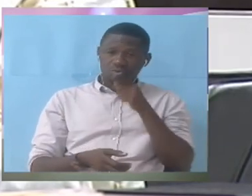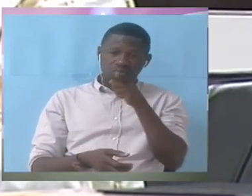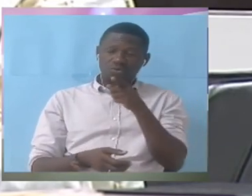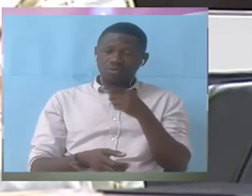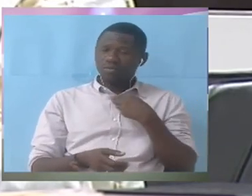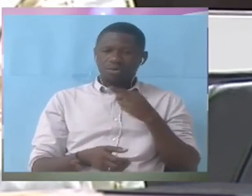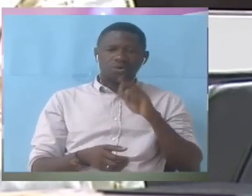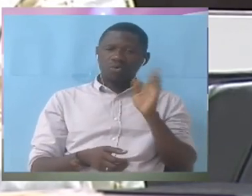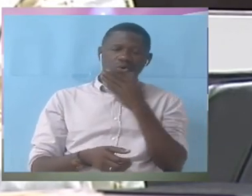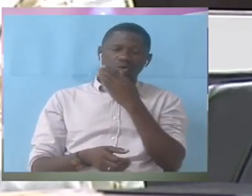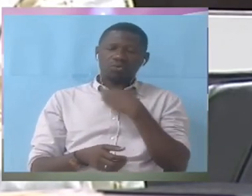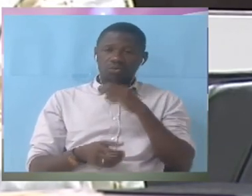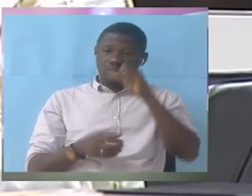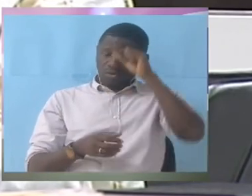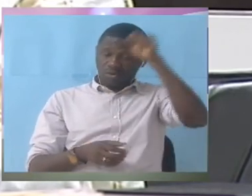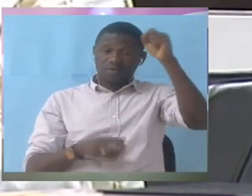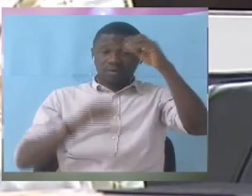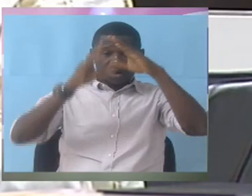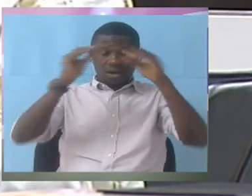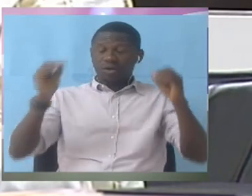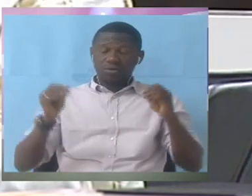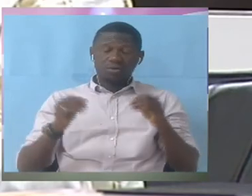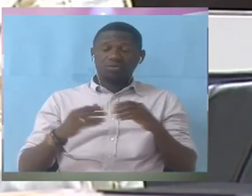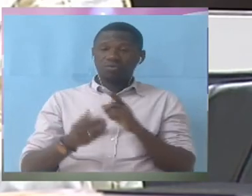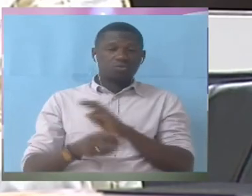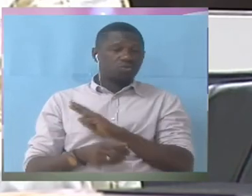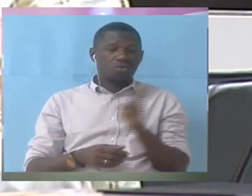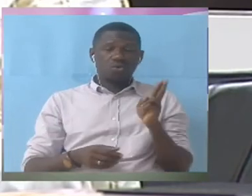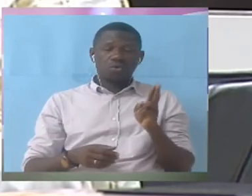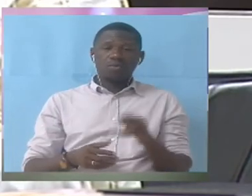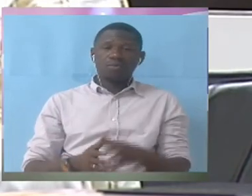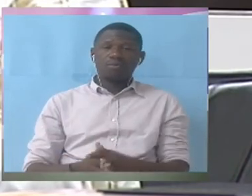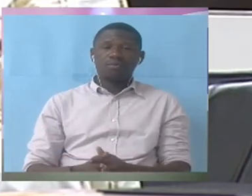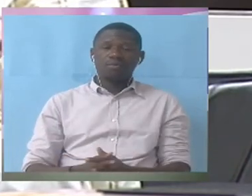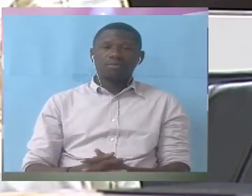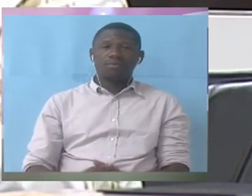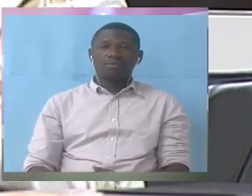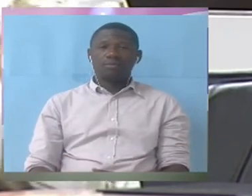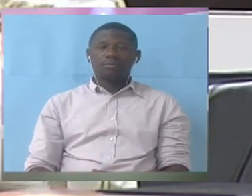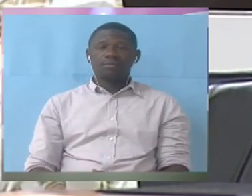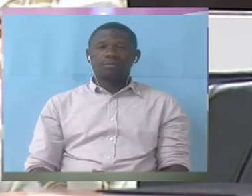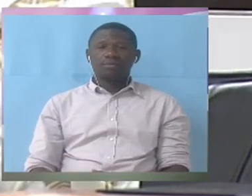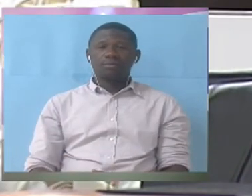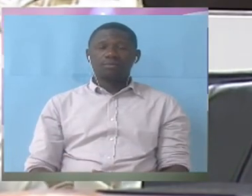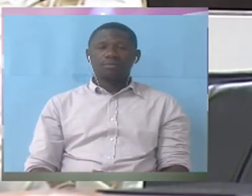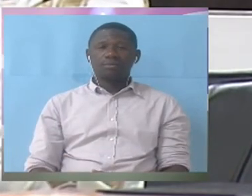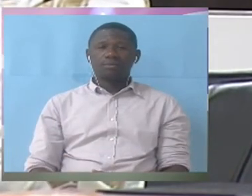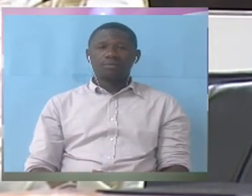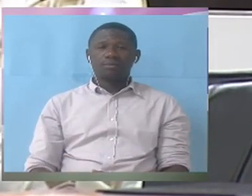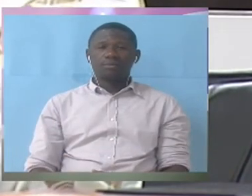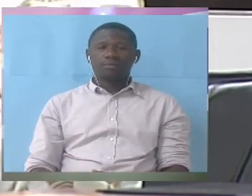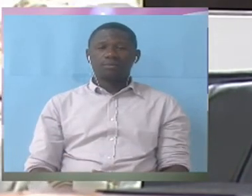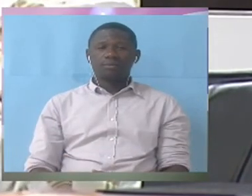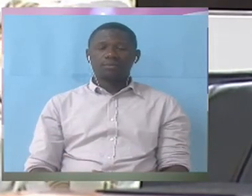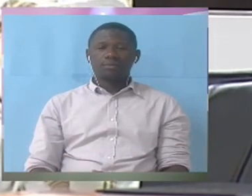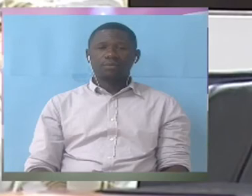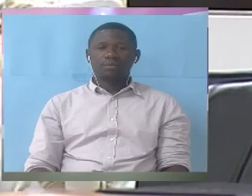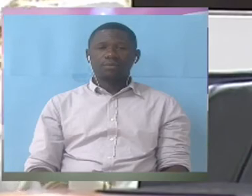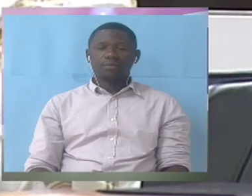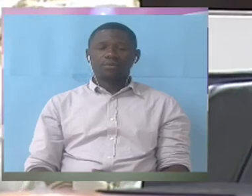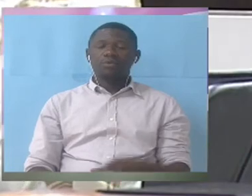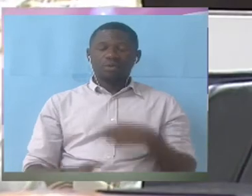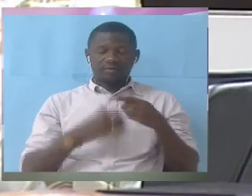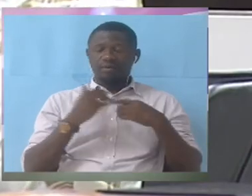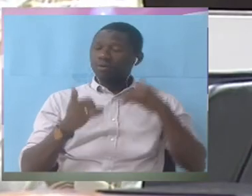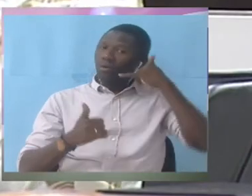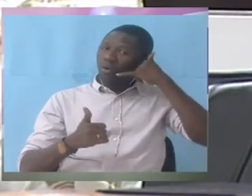ne ko ah comme ka legi bayyi nañ ma man ma wara wax fan lay dem te dew ma State House. So he consulted with State